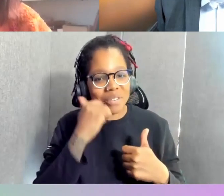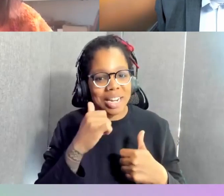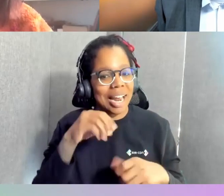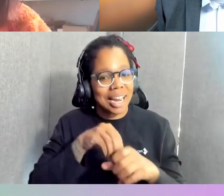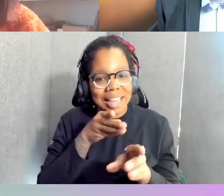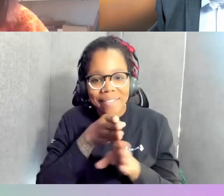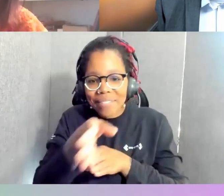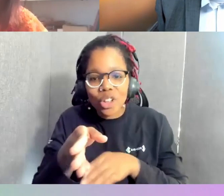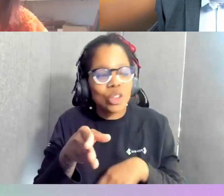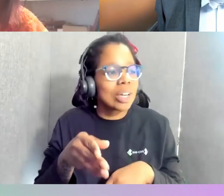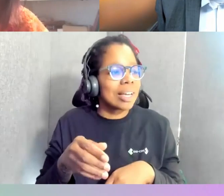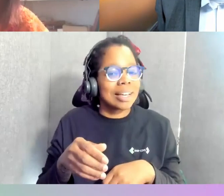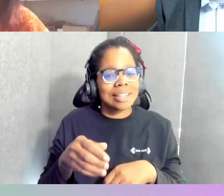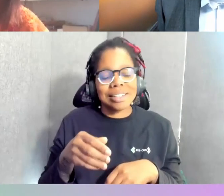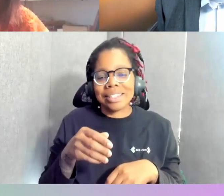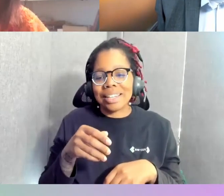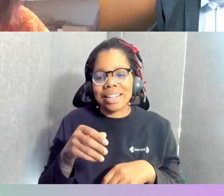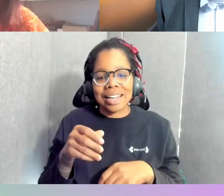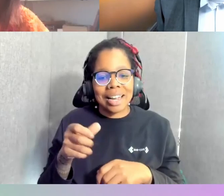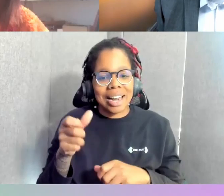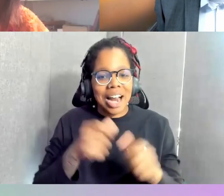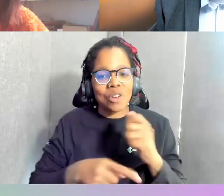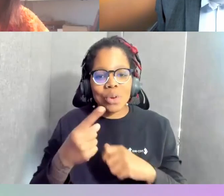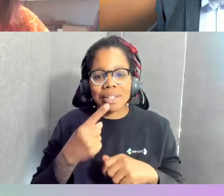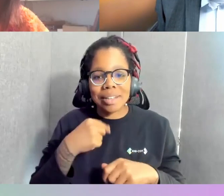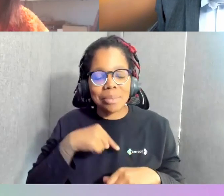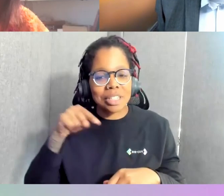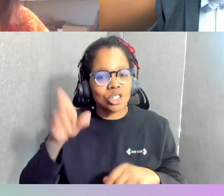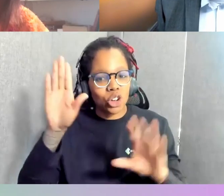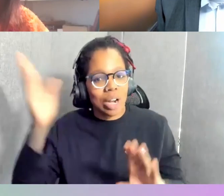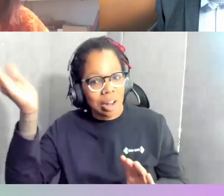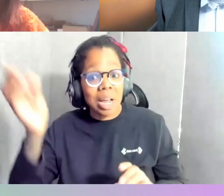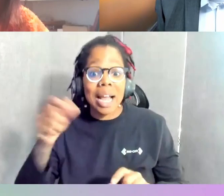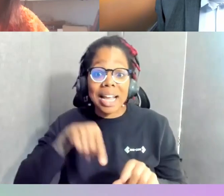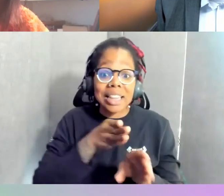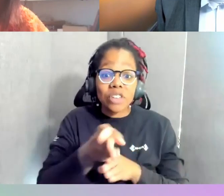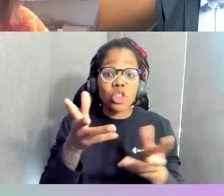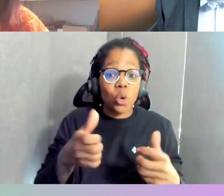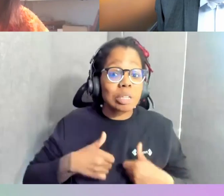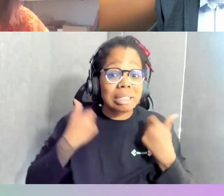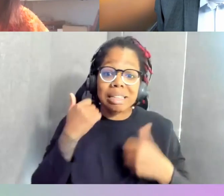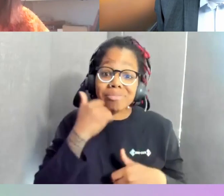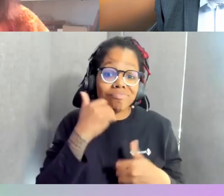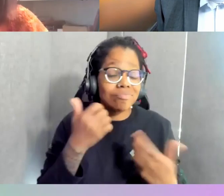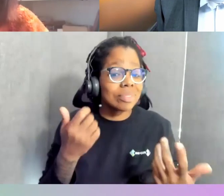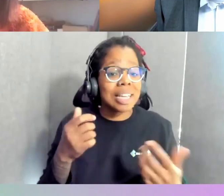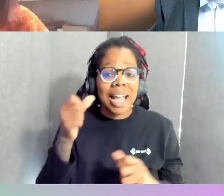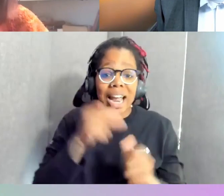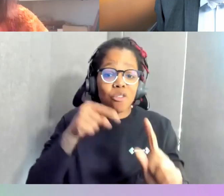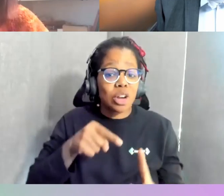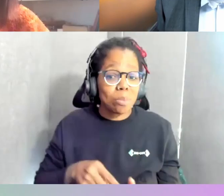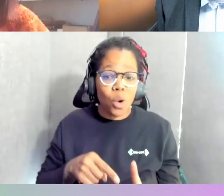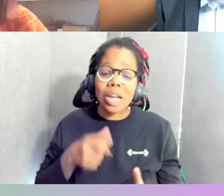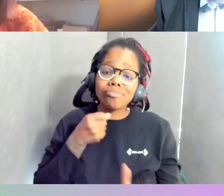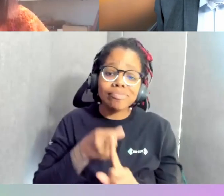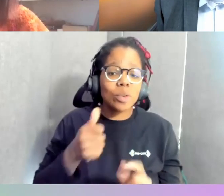field. I keep getting everybody telling me how great a presentation in a field who just wants to live life. Everyone, these points resonate